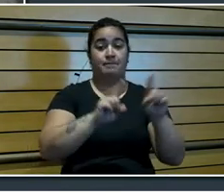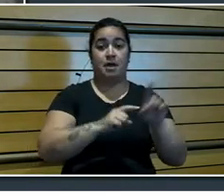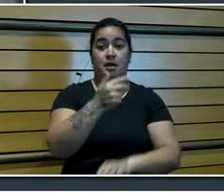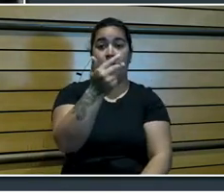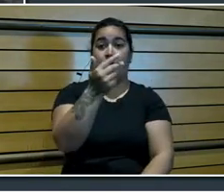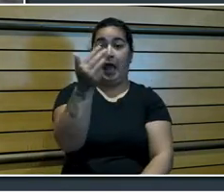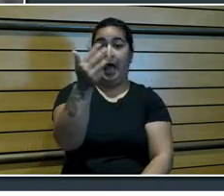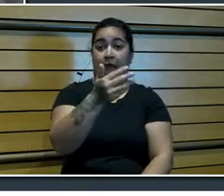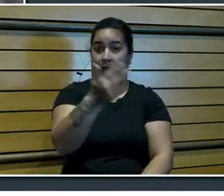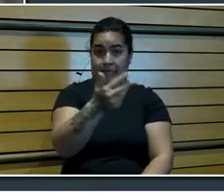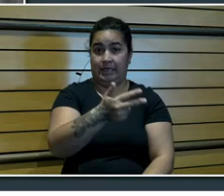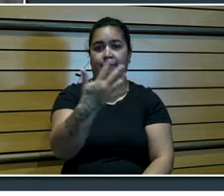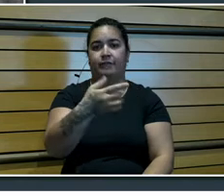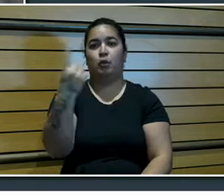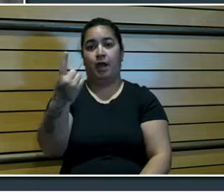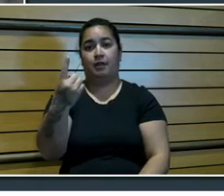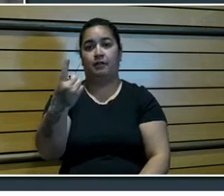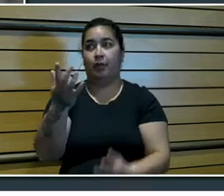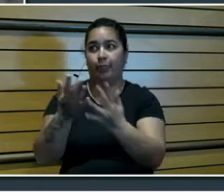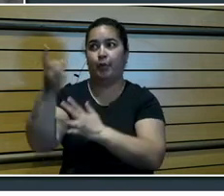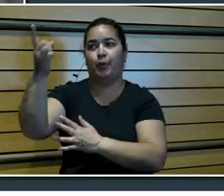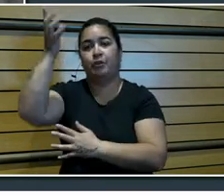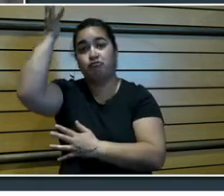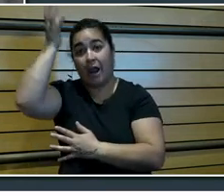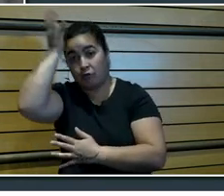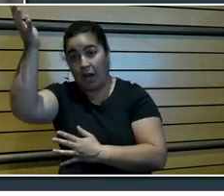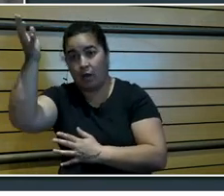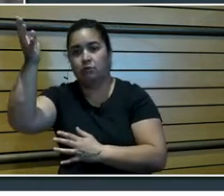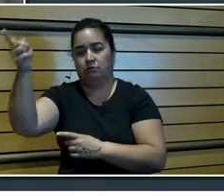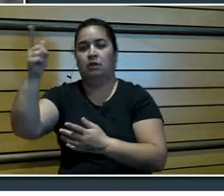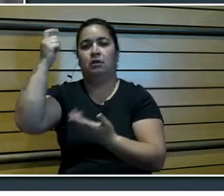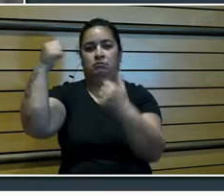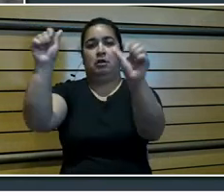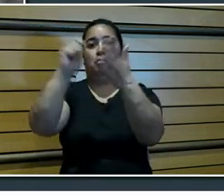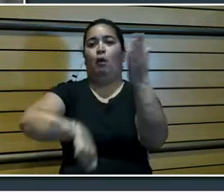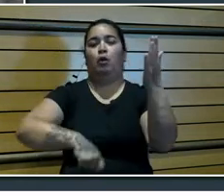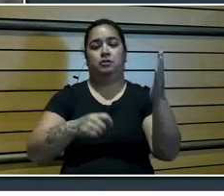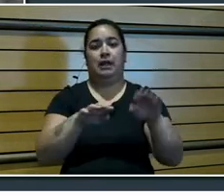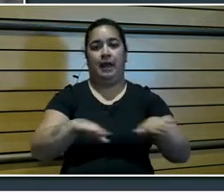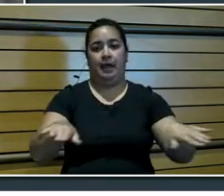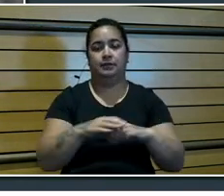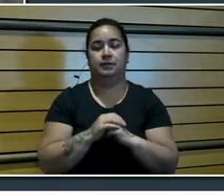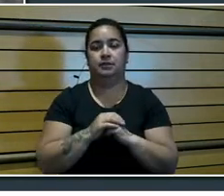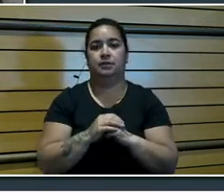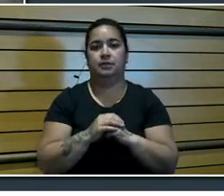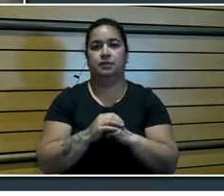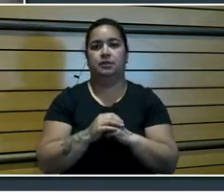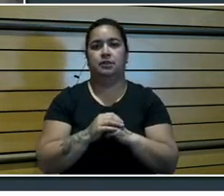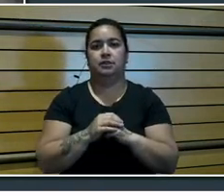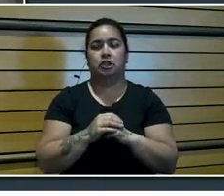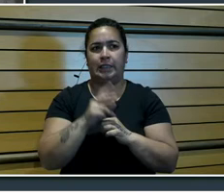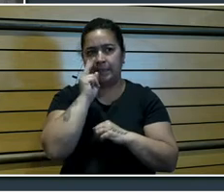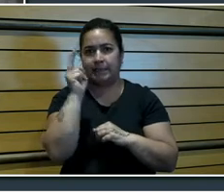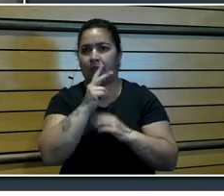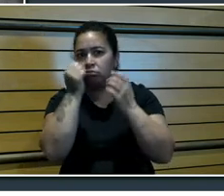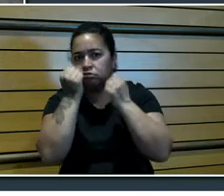1851, Donald MacLean, on behalf of the Crown, purchased the Ahuriri block. It is evident from the pursuit of this partnership